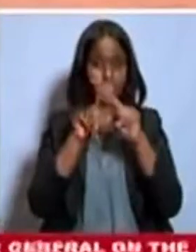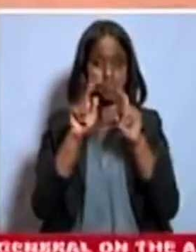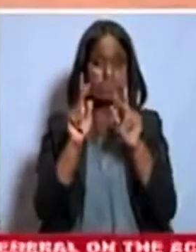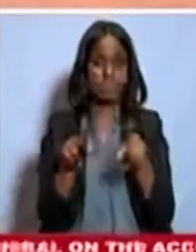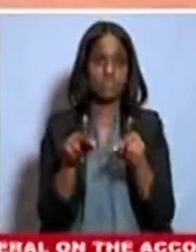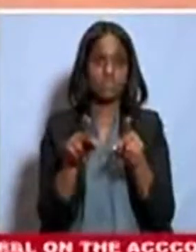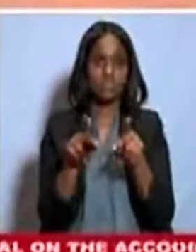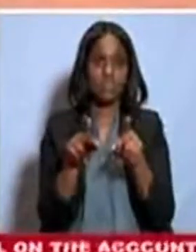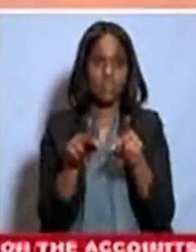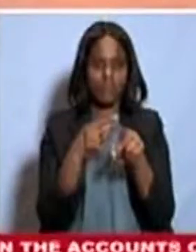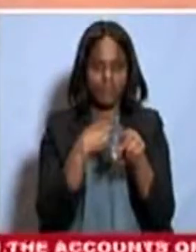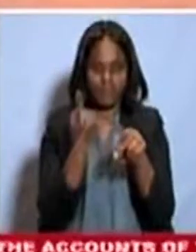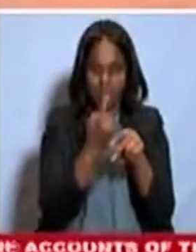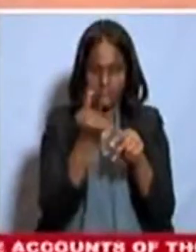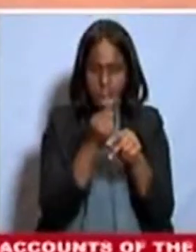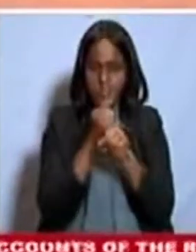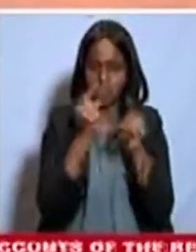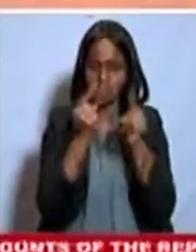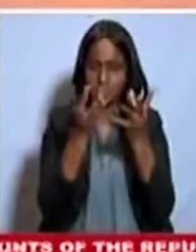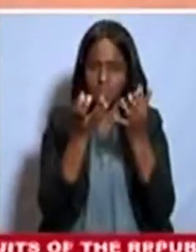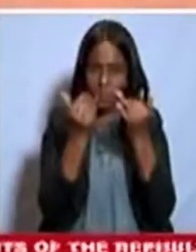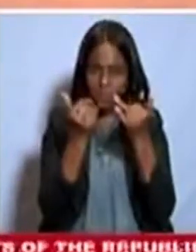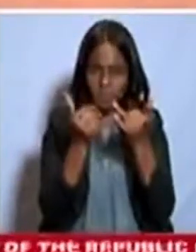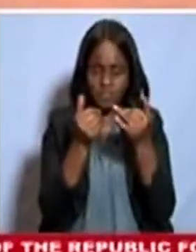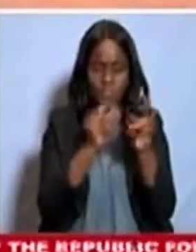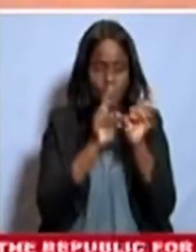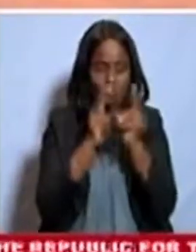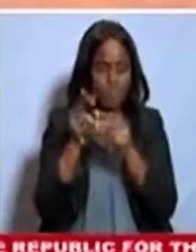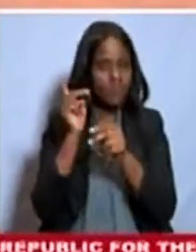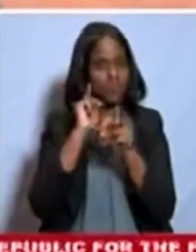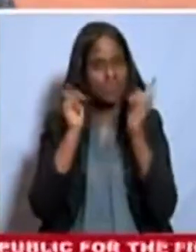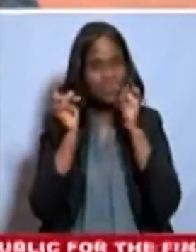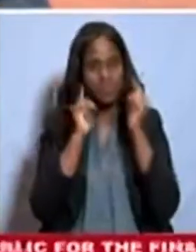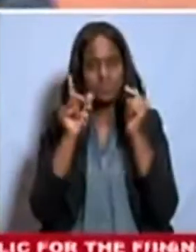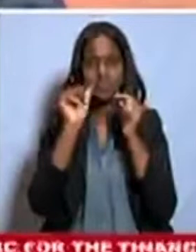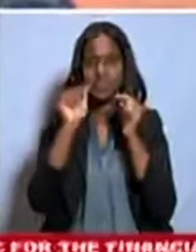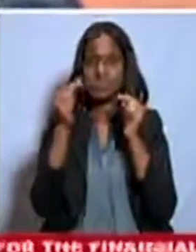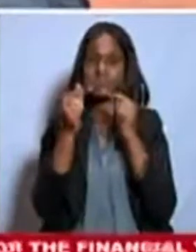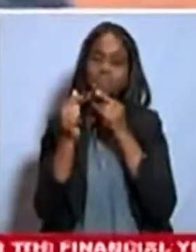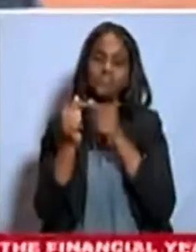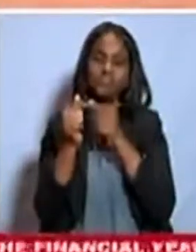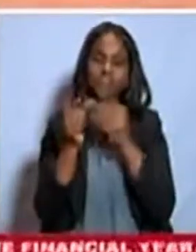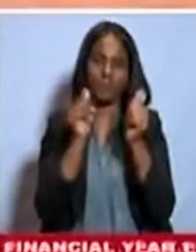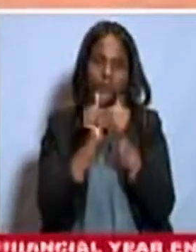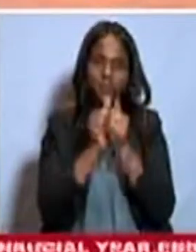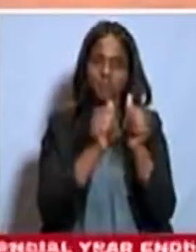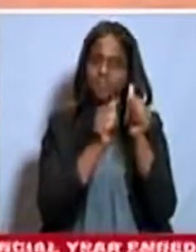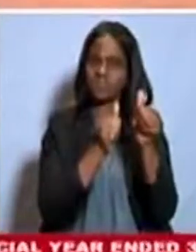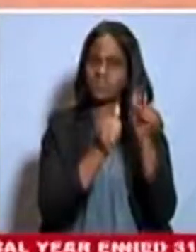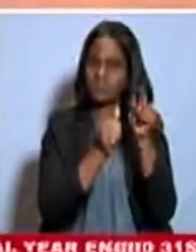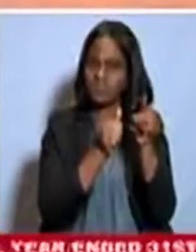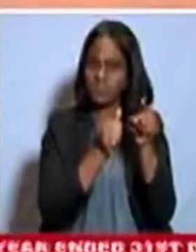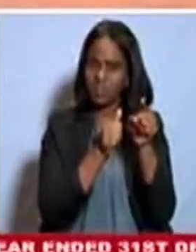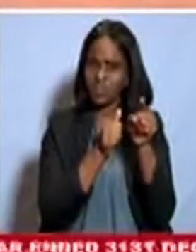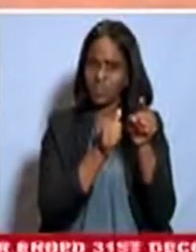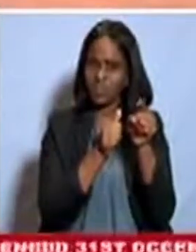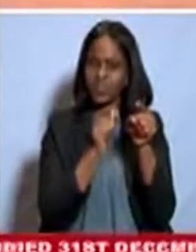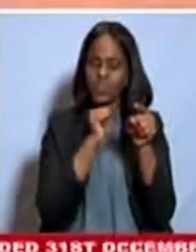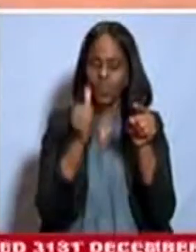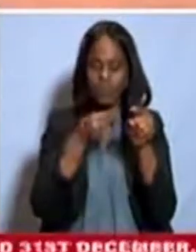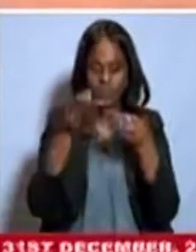Chairperson, I just also wanted to get a response from Auditor General regarding the